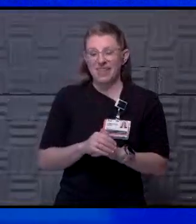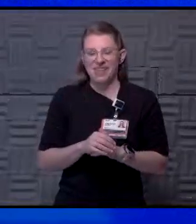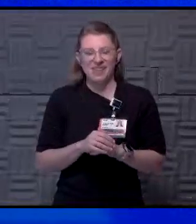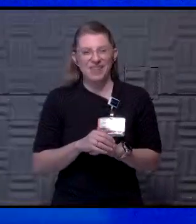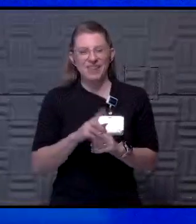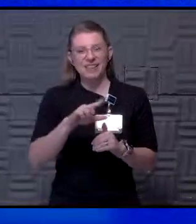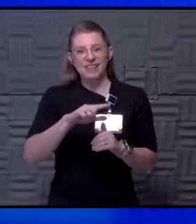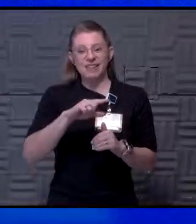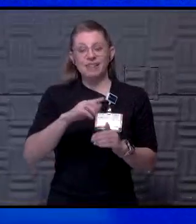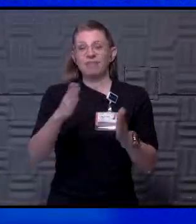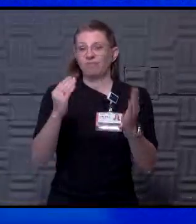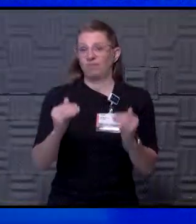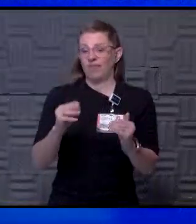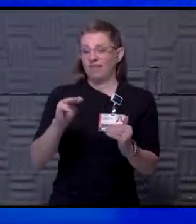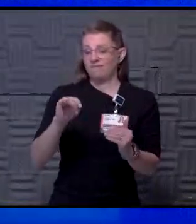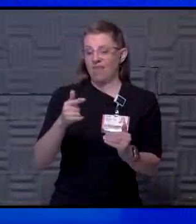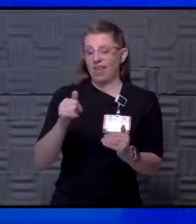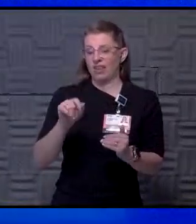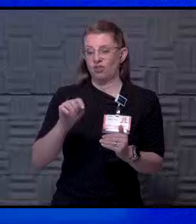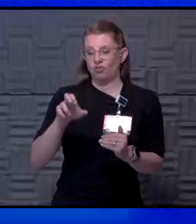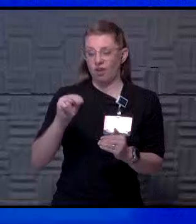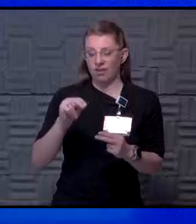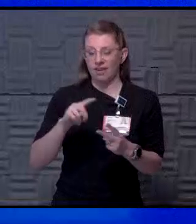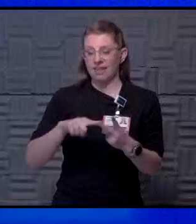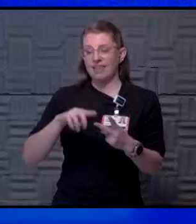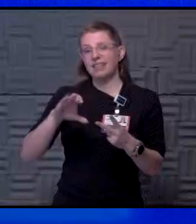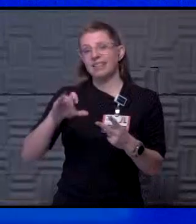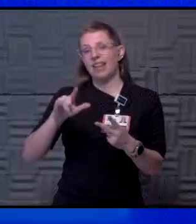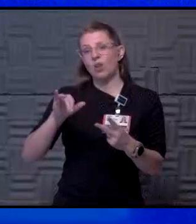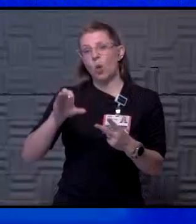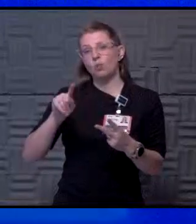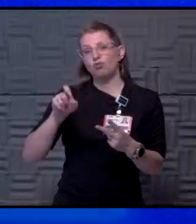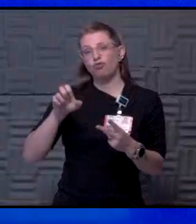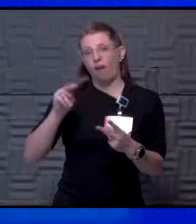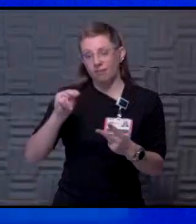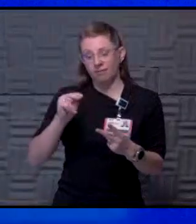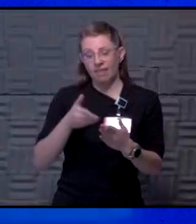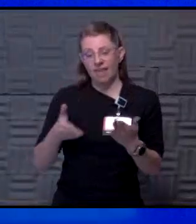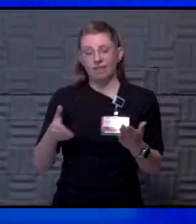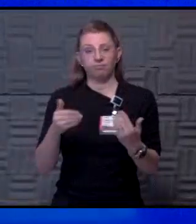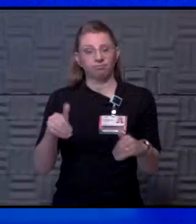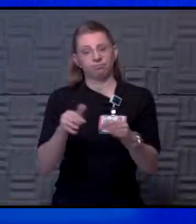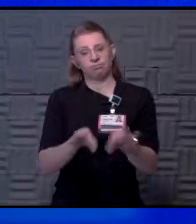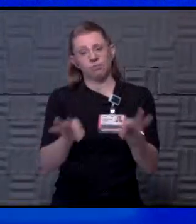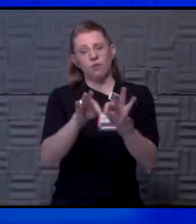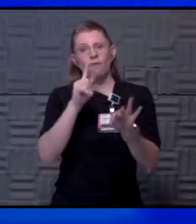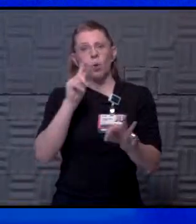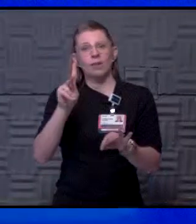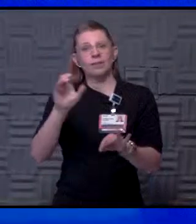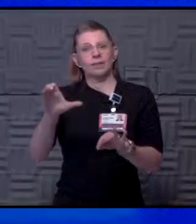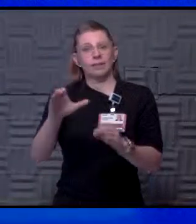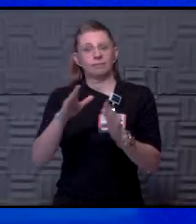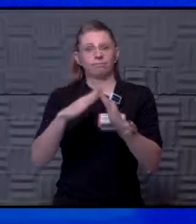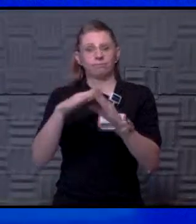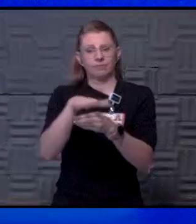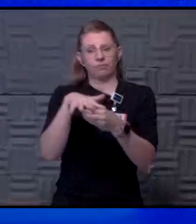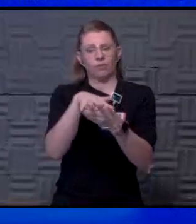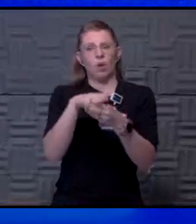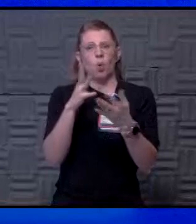this Megatron cyclotron deal, because that's a pretty important thing here to the Kansas City region. We want to start with a